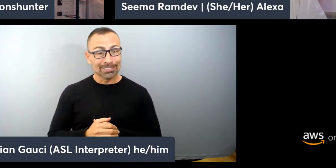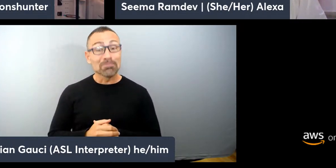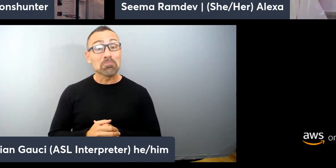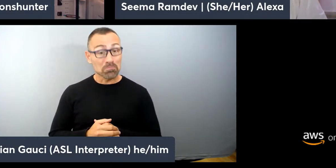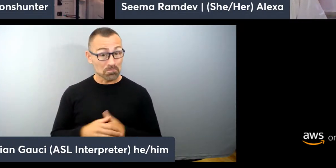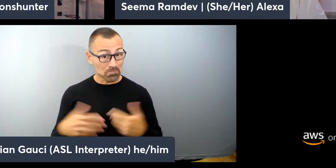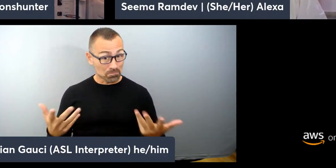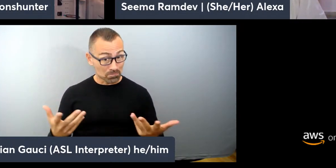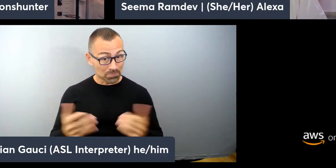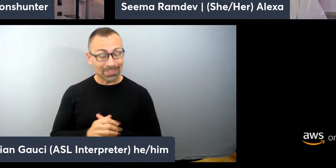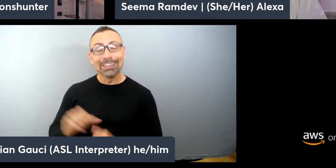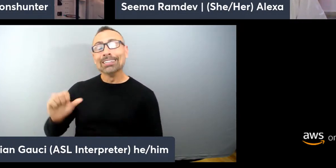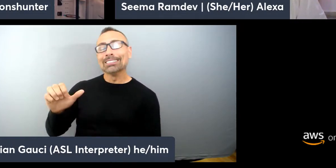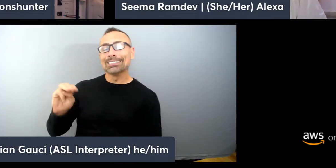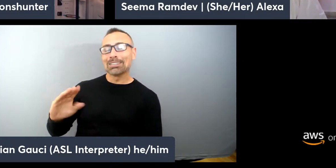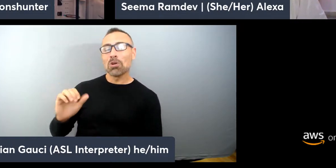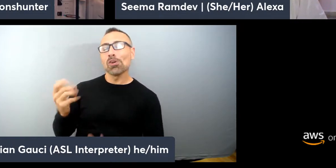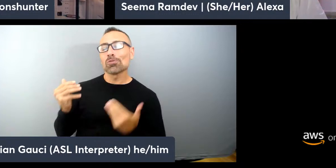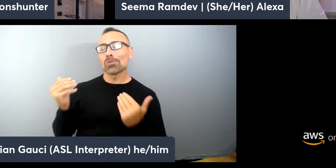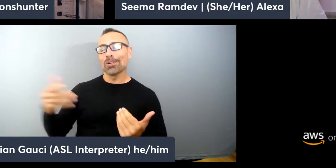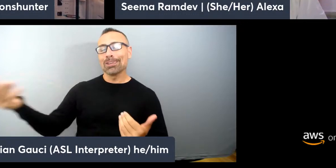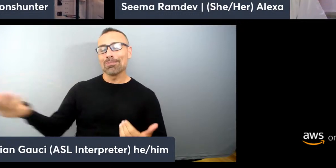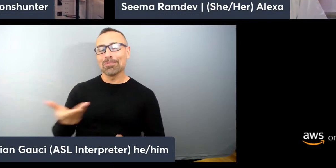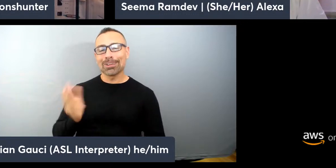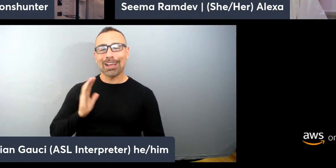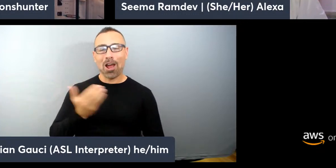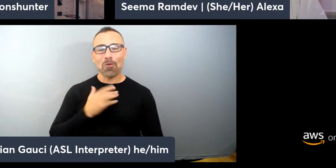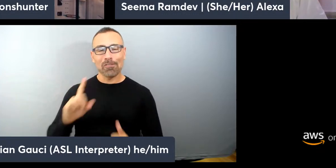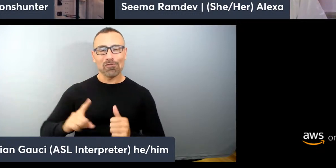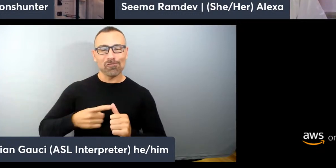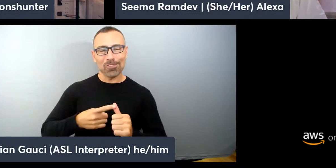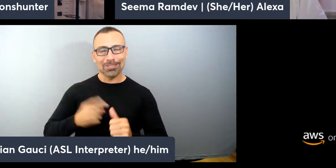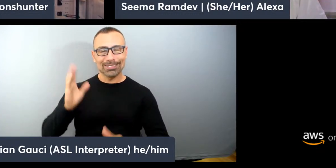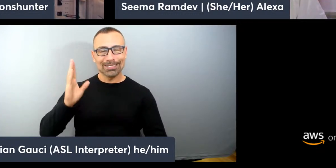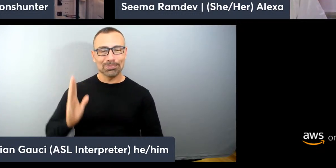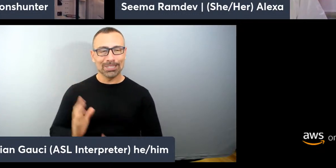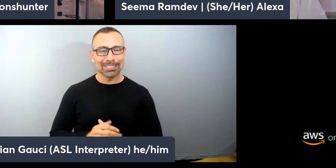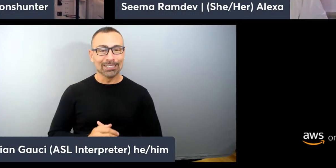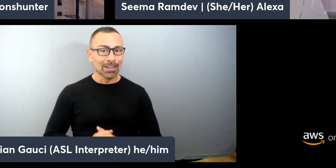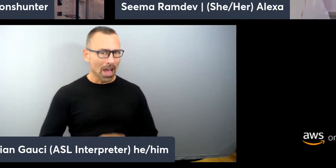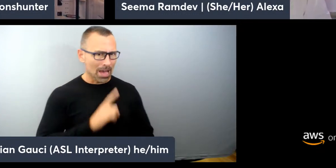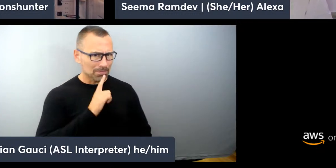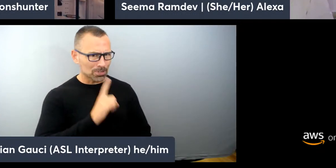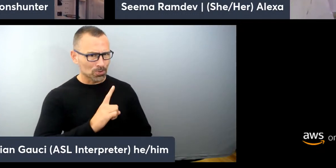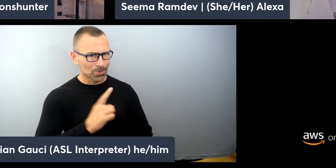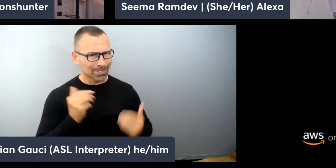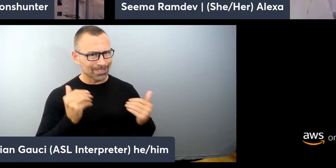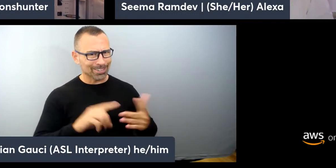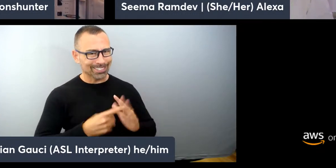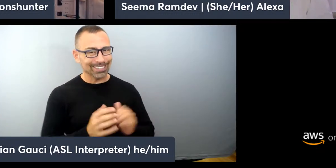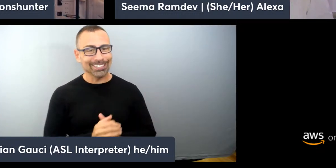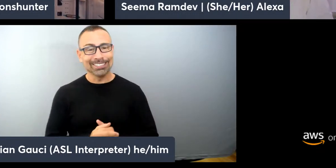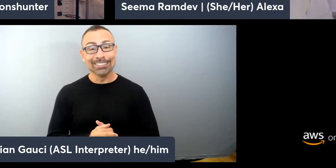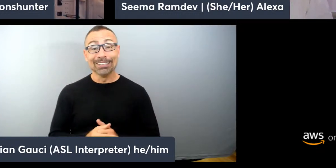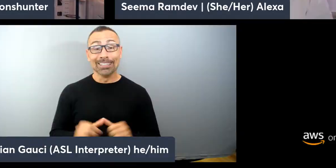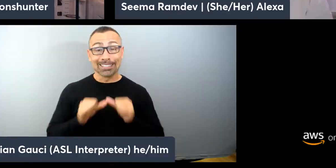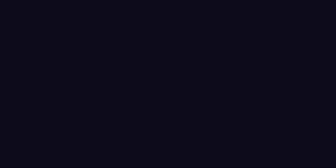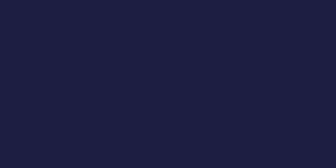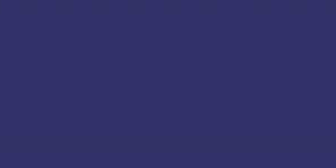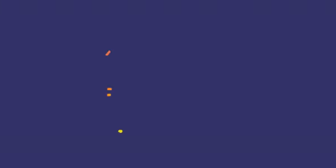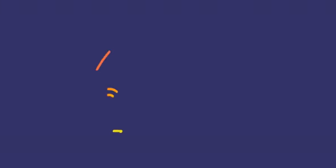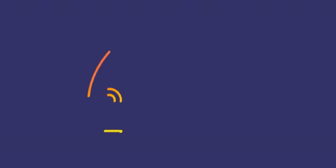very first guest here? Absolutely. Let's get Okay. started. Stay tuned, everyone. We'll be right